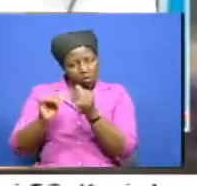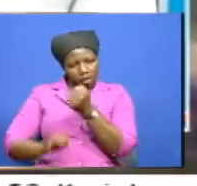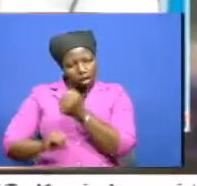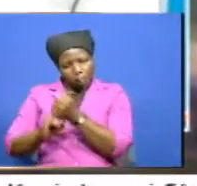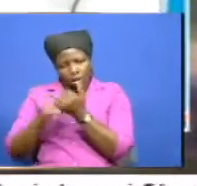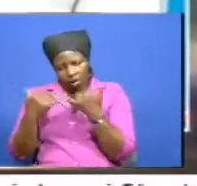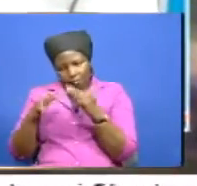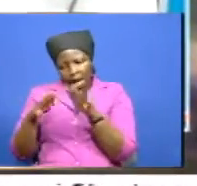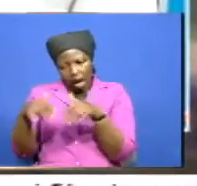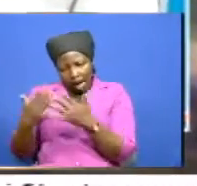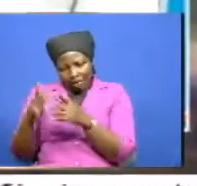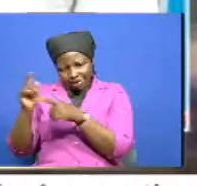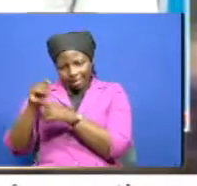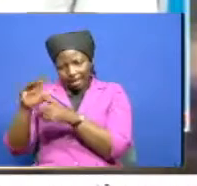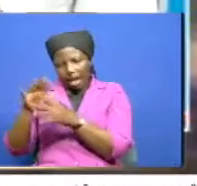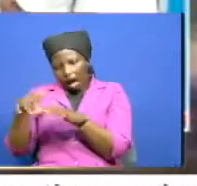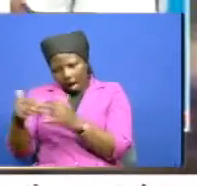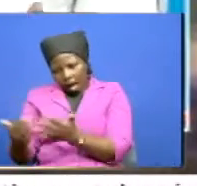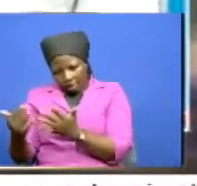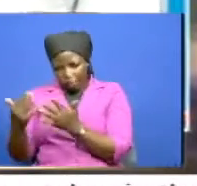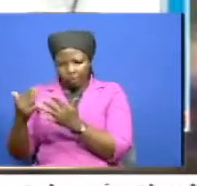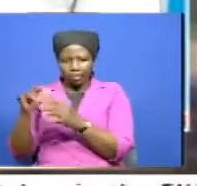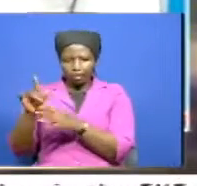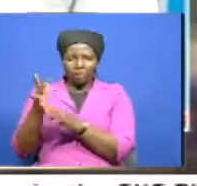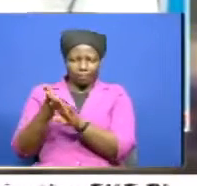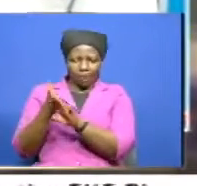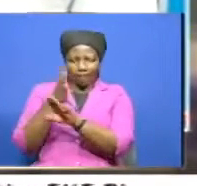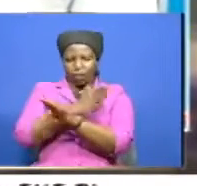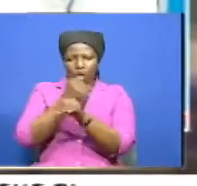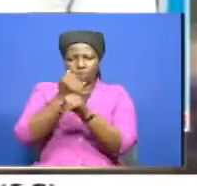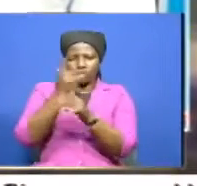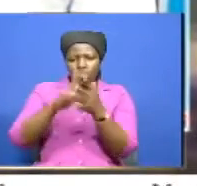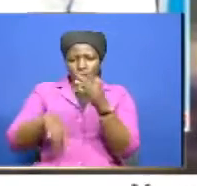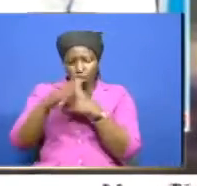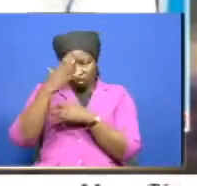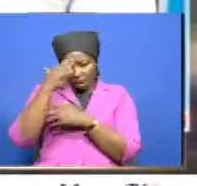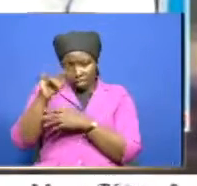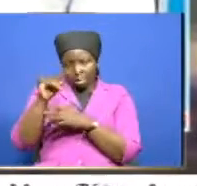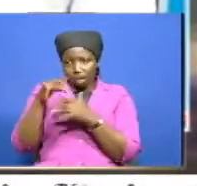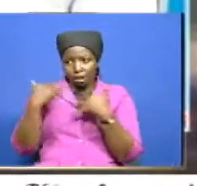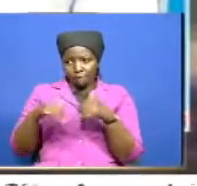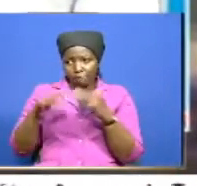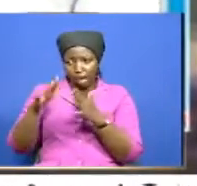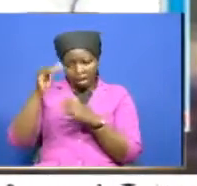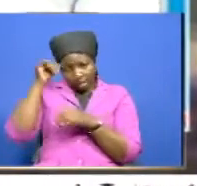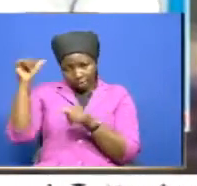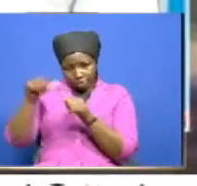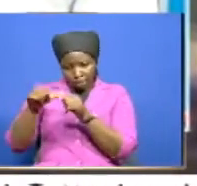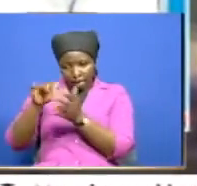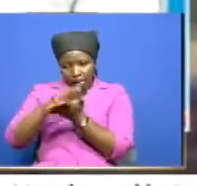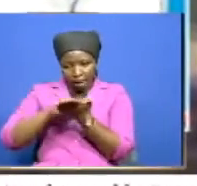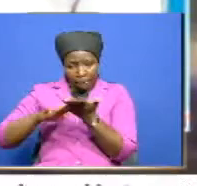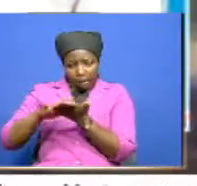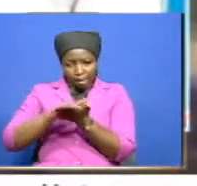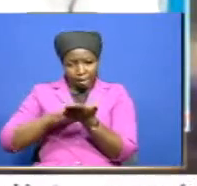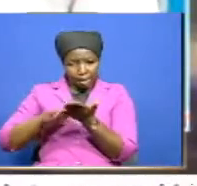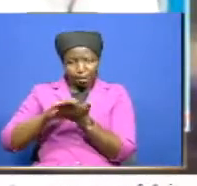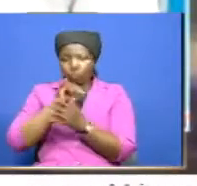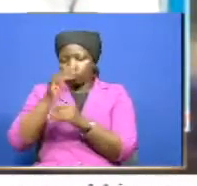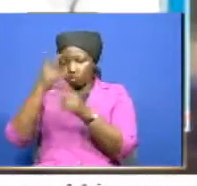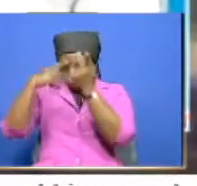How were they doing it before? You know, because the sport is still amateur. Remember, it's not professional. So the clubs dig